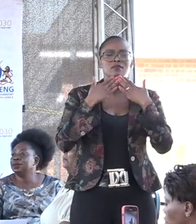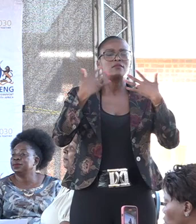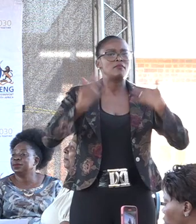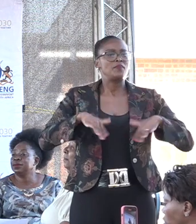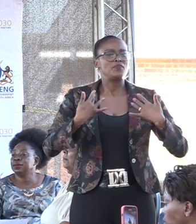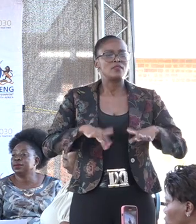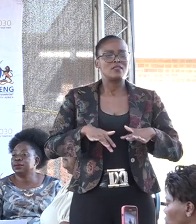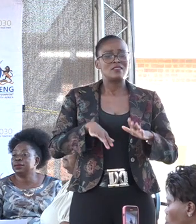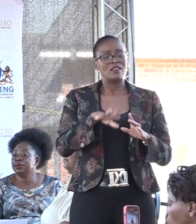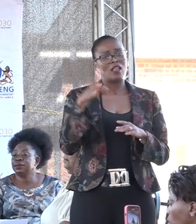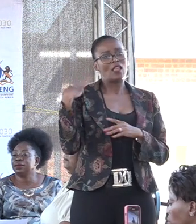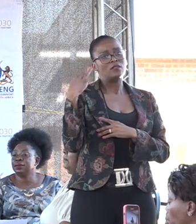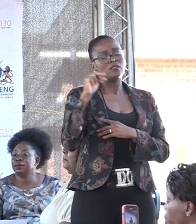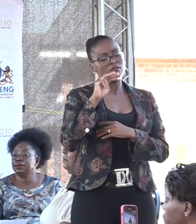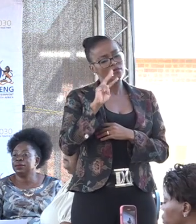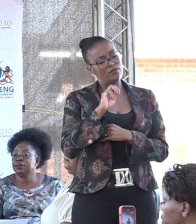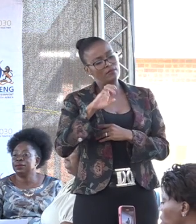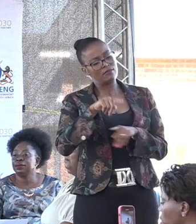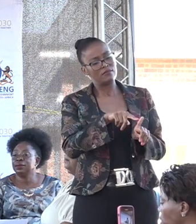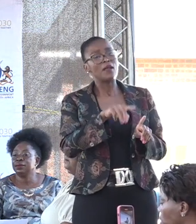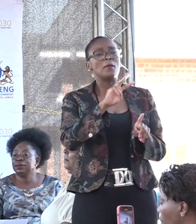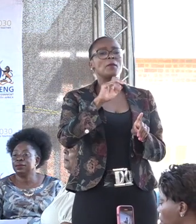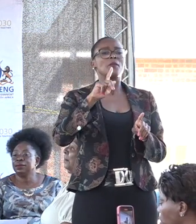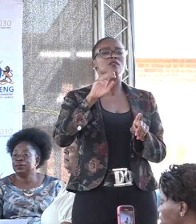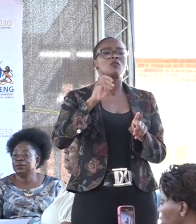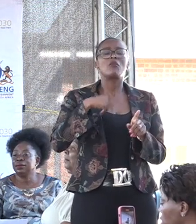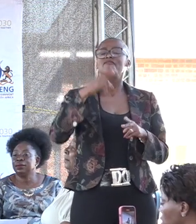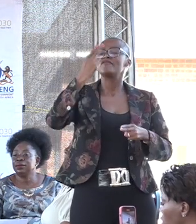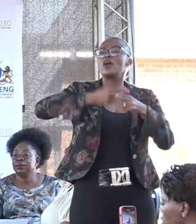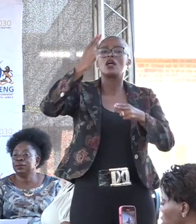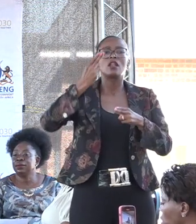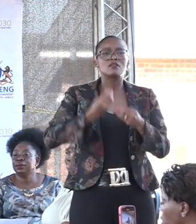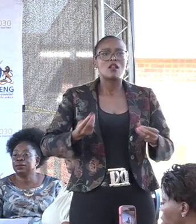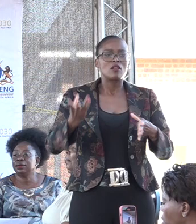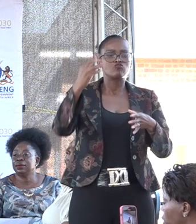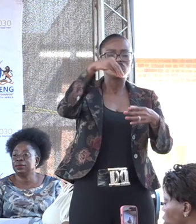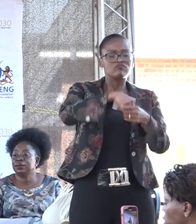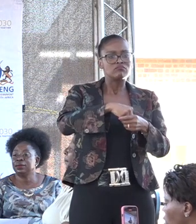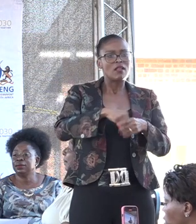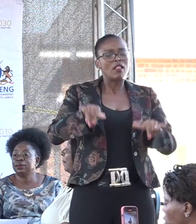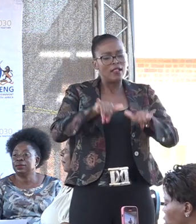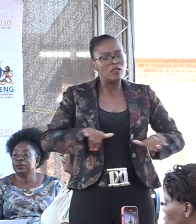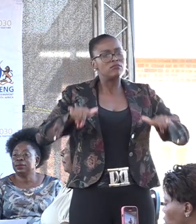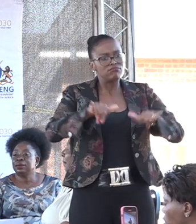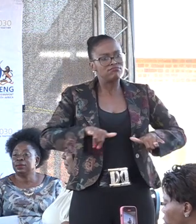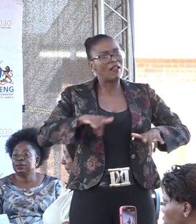MEC Madume ukuthi abantwana baze bangena esikoleni sabo. Dala